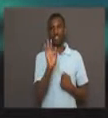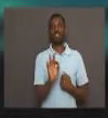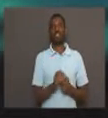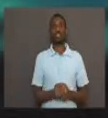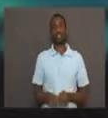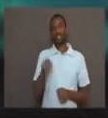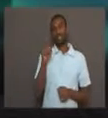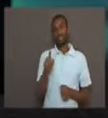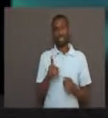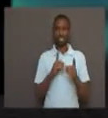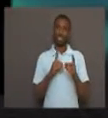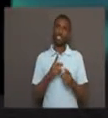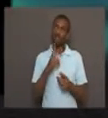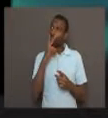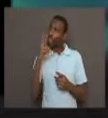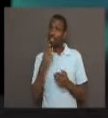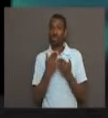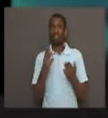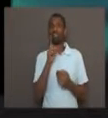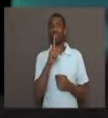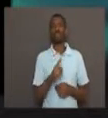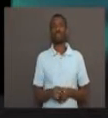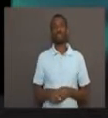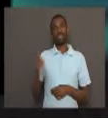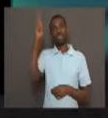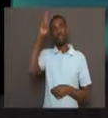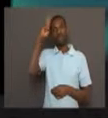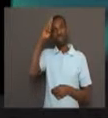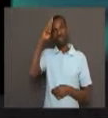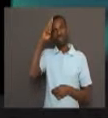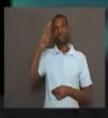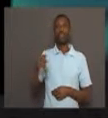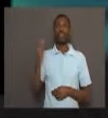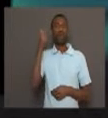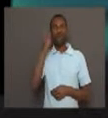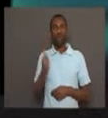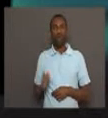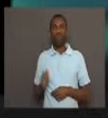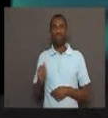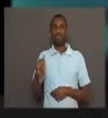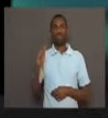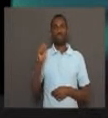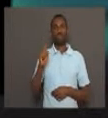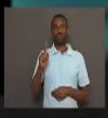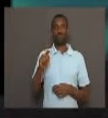This is a demonstration of Rutherford's gold foil